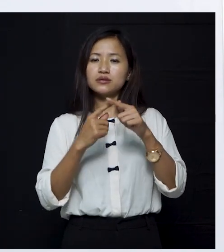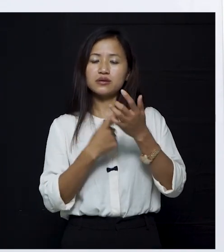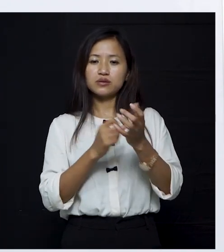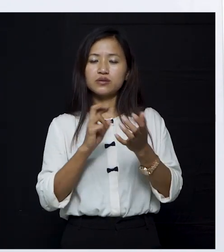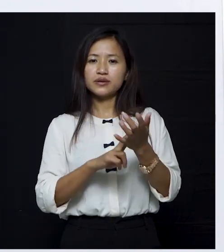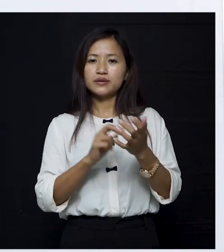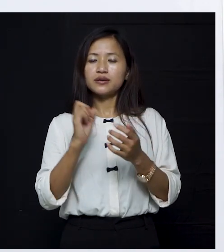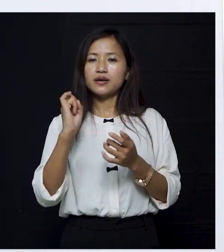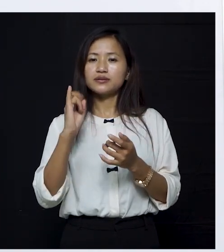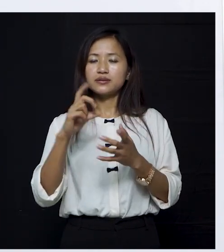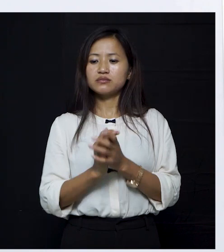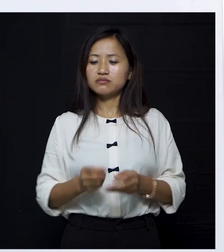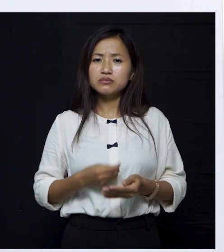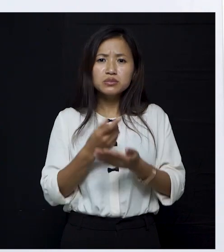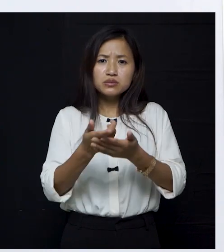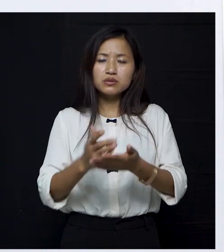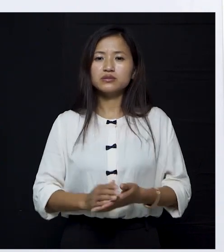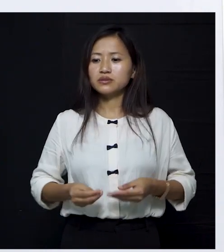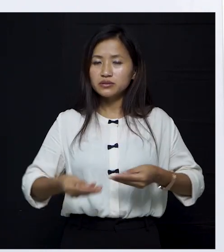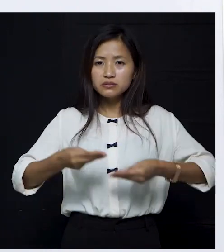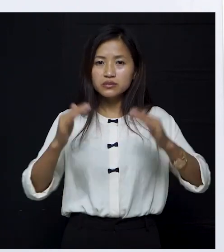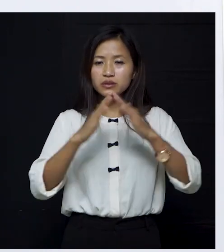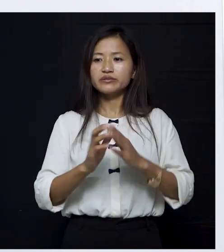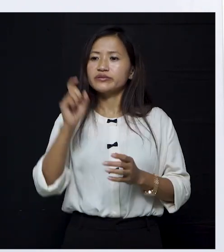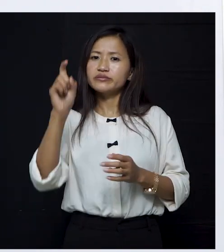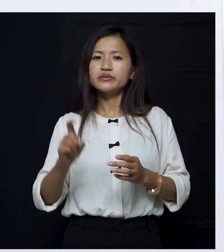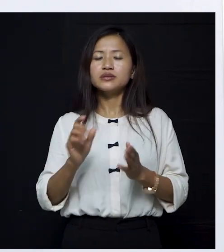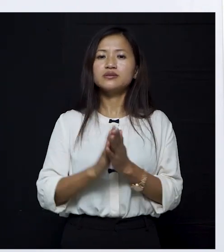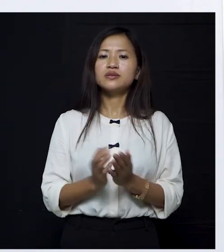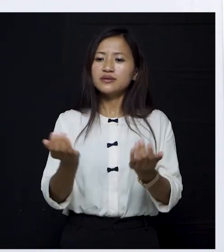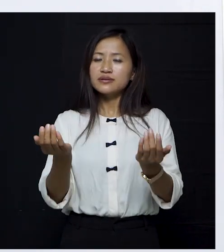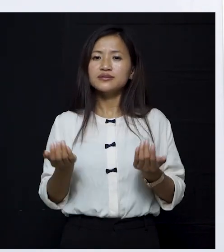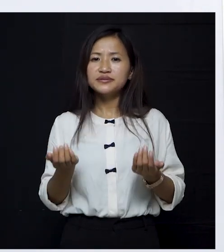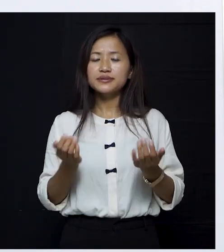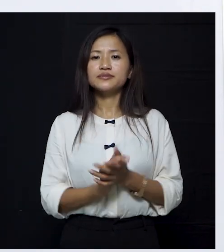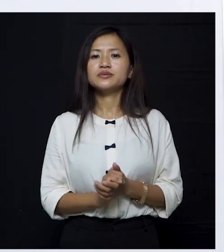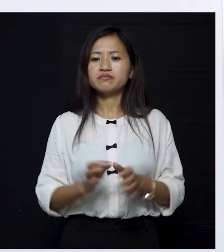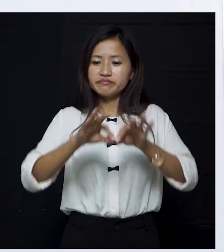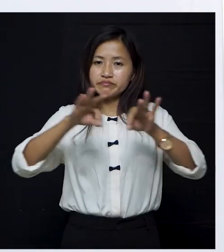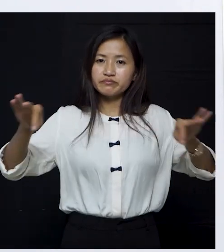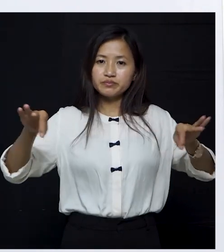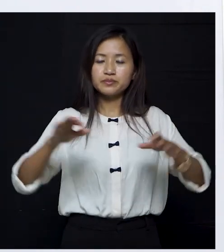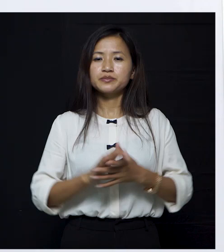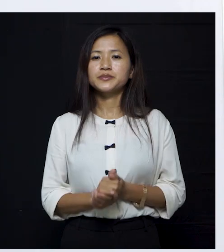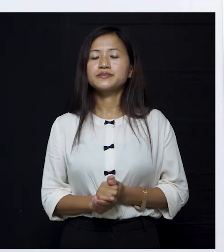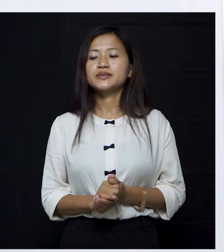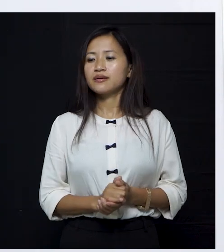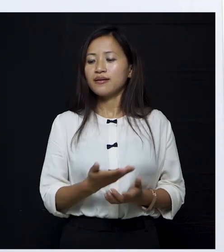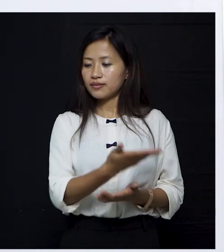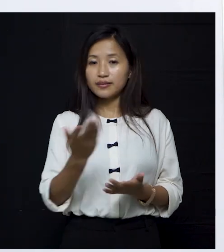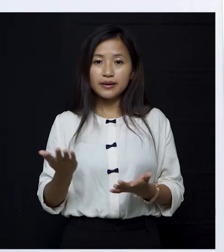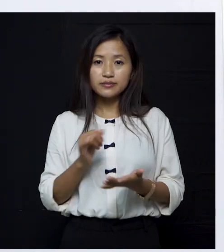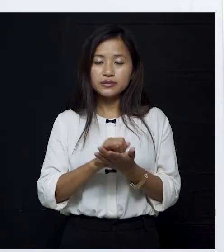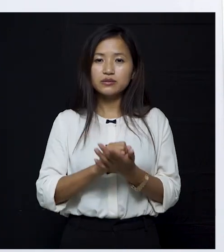goods are sold, okay, without the required safety measures, okay? So that is